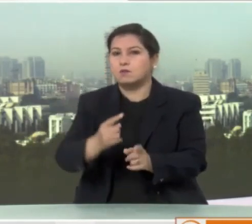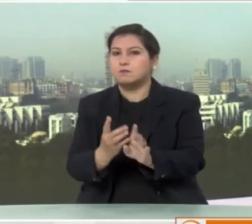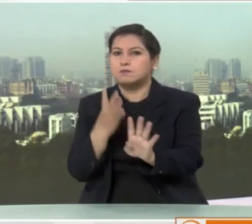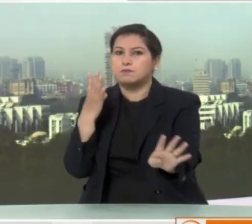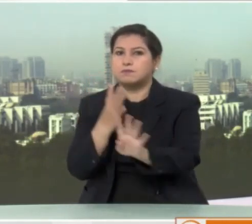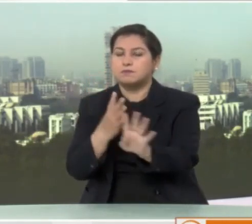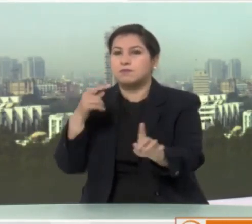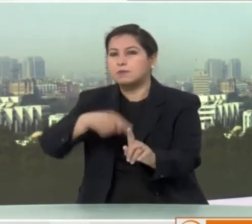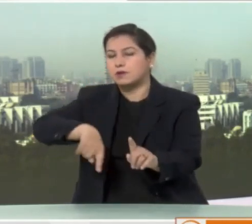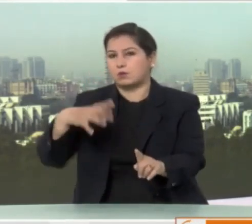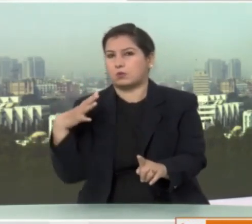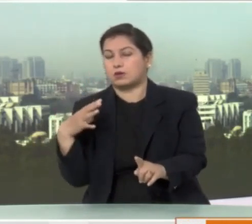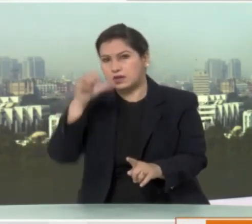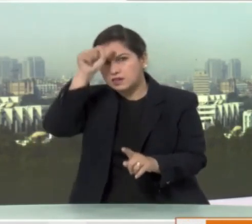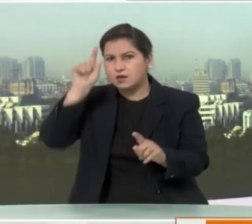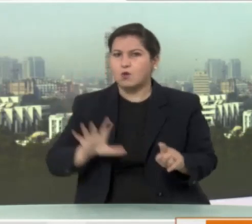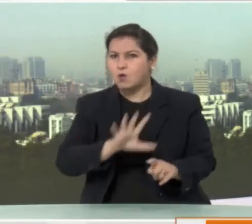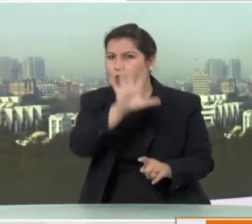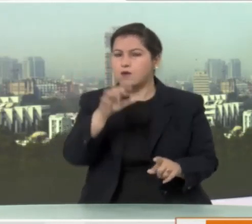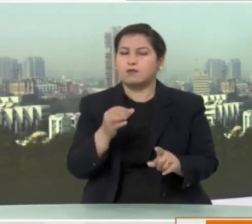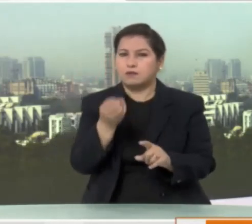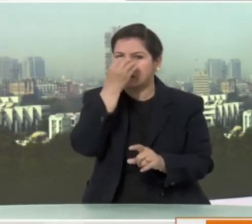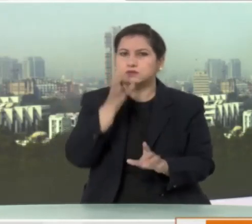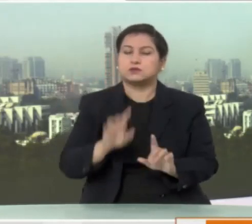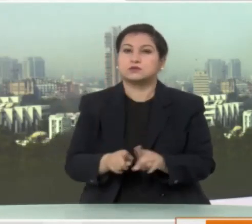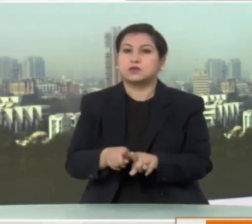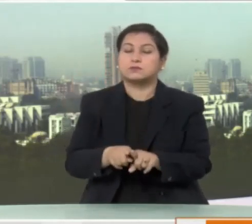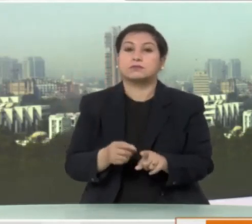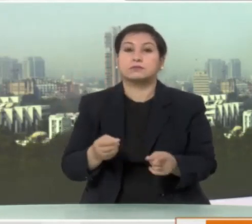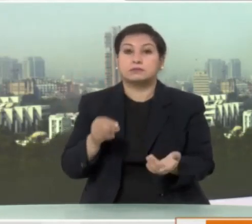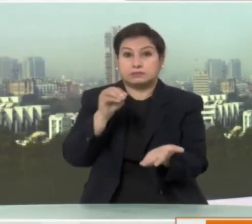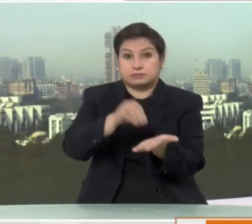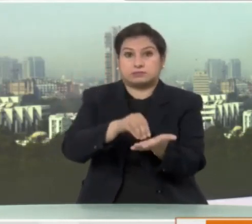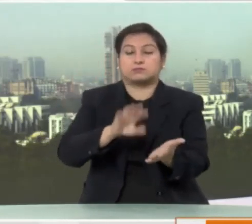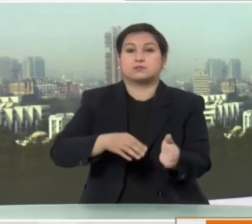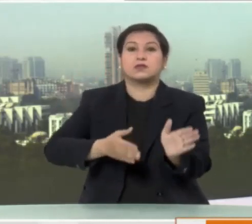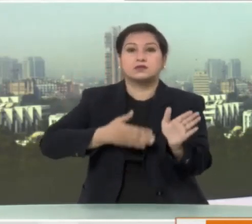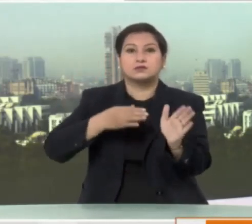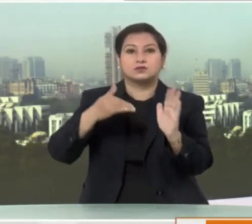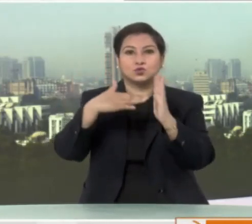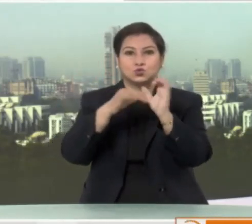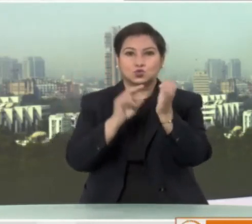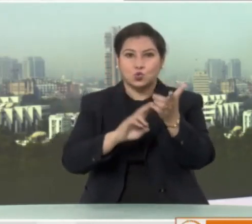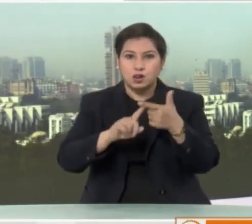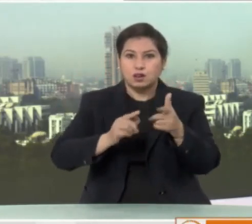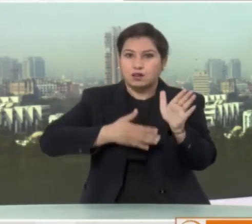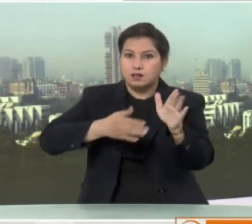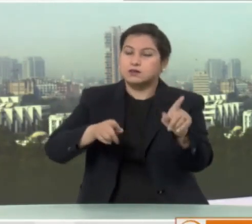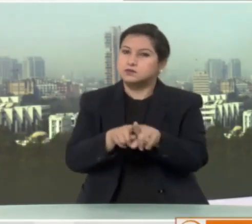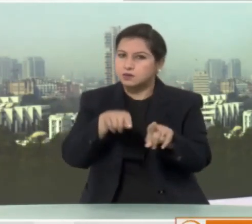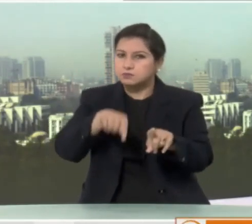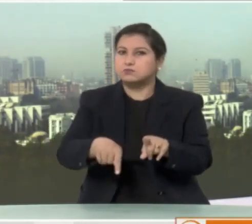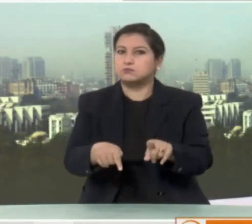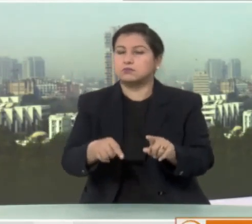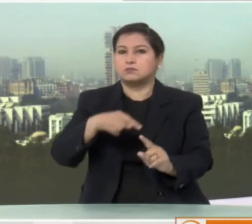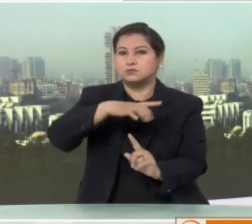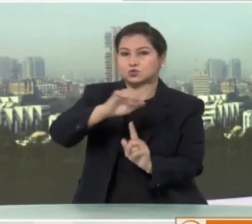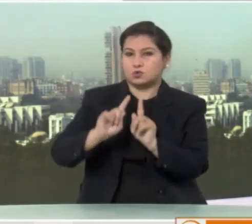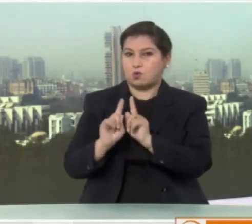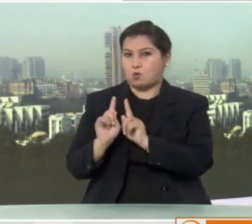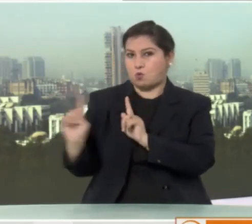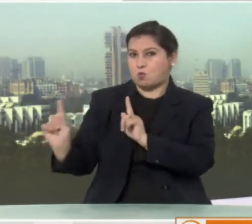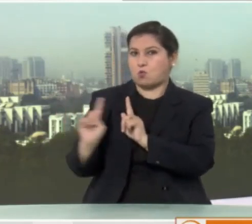prospective travellers from all parts of India in reserved trains. Zonal railways must also adhere to standard social